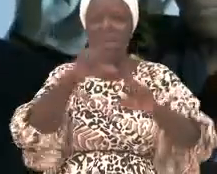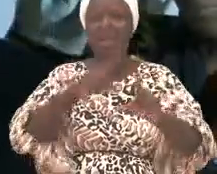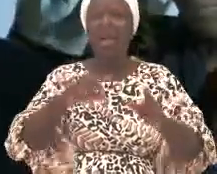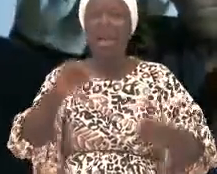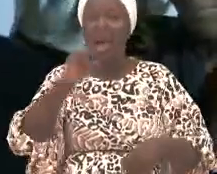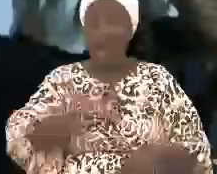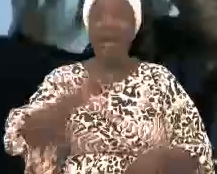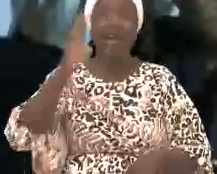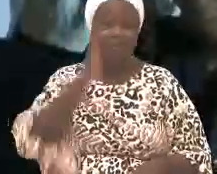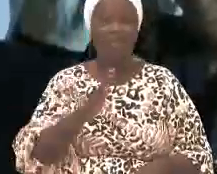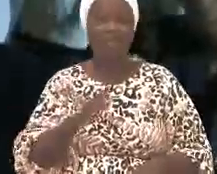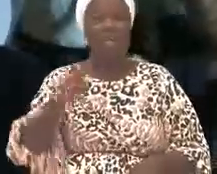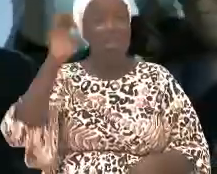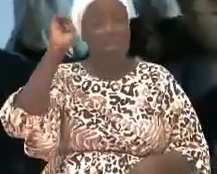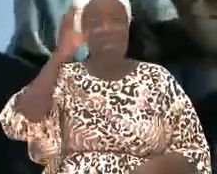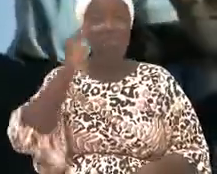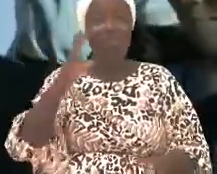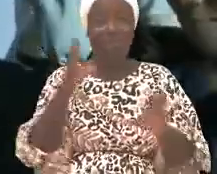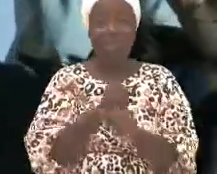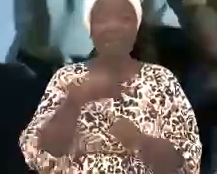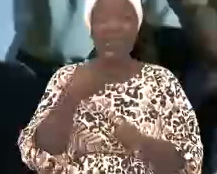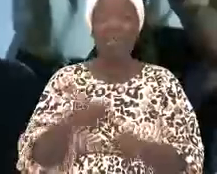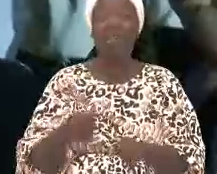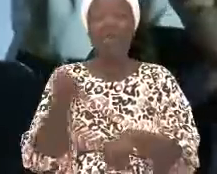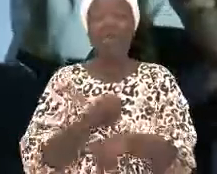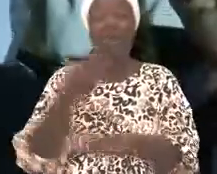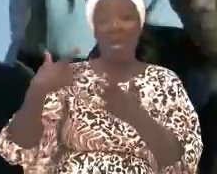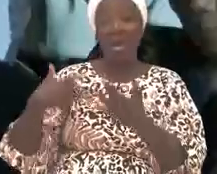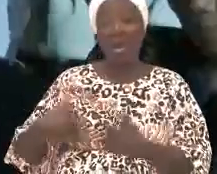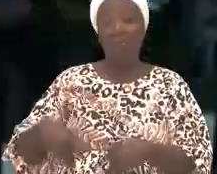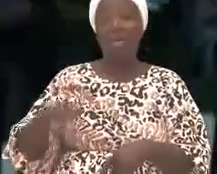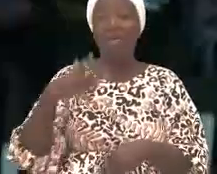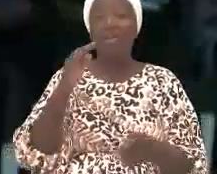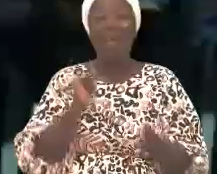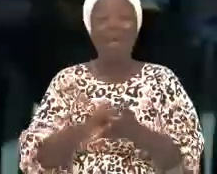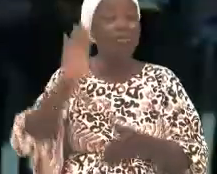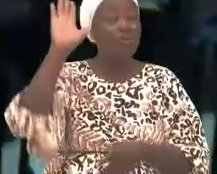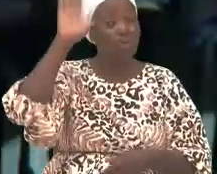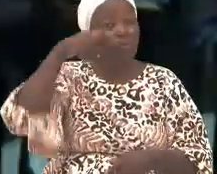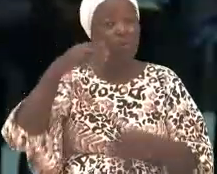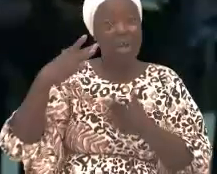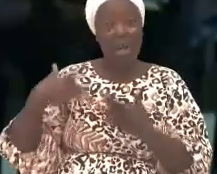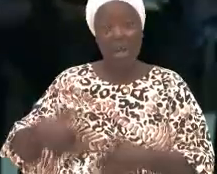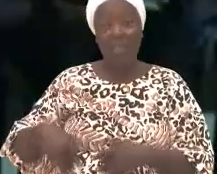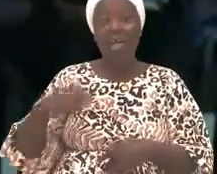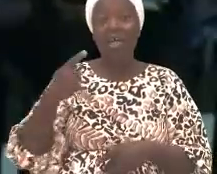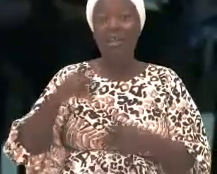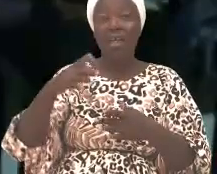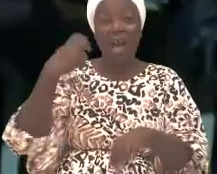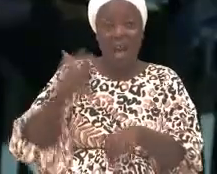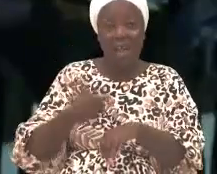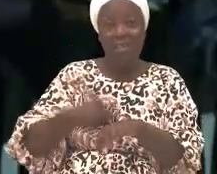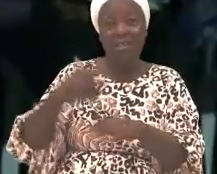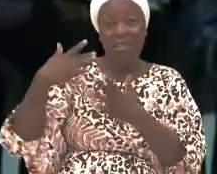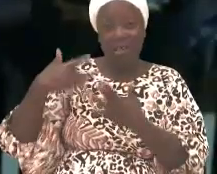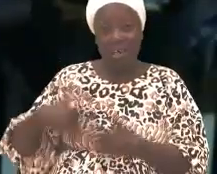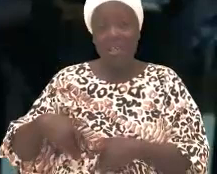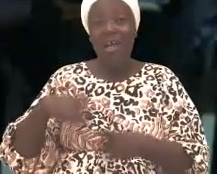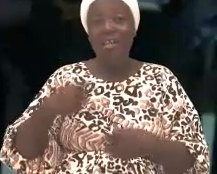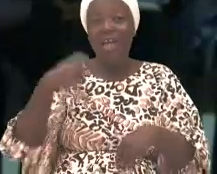It will take the stony heart, the stubborn heart, the hardened heart, the heart